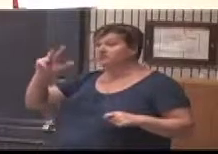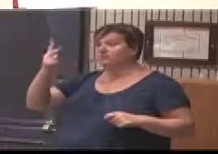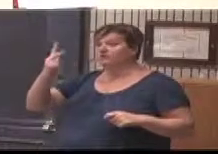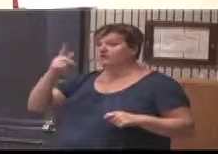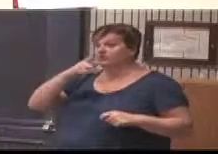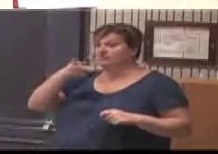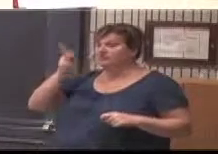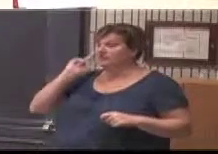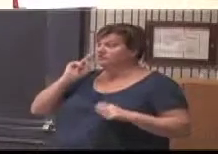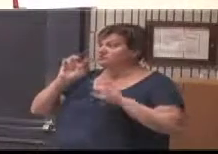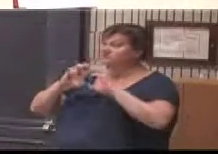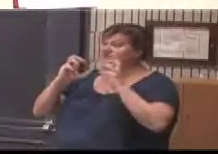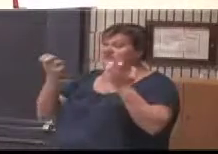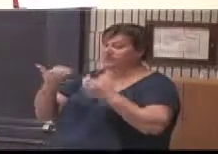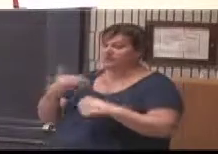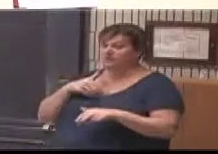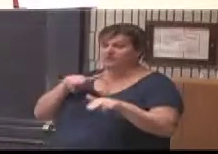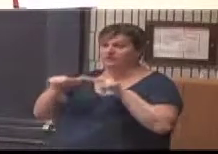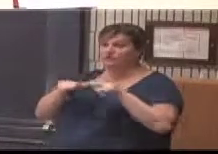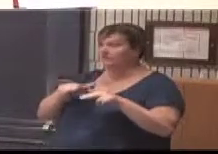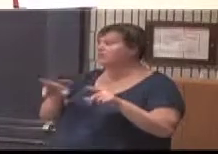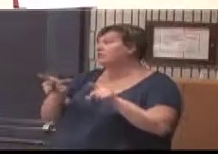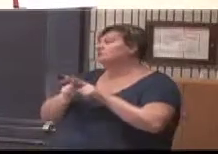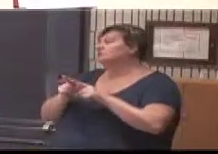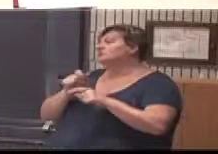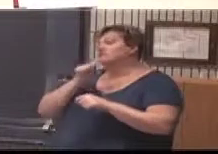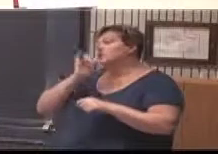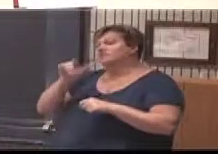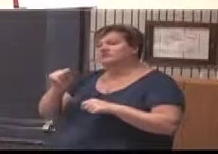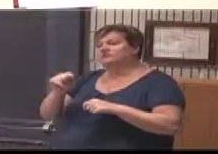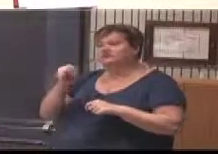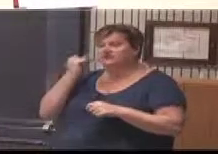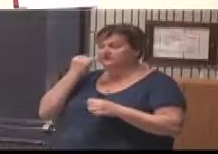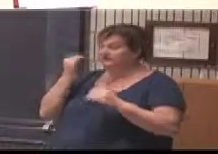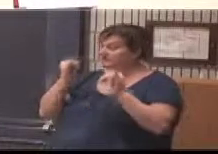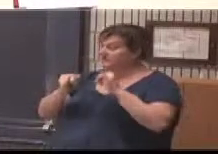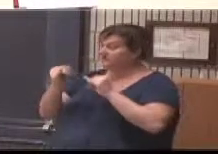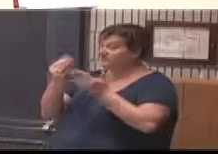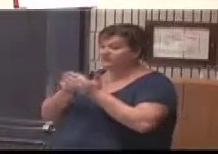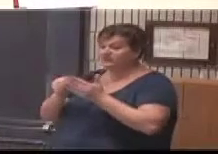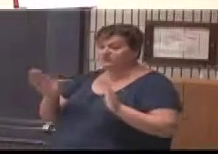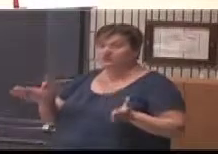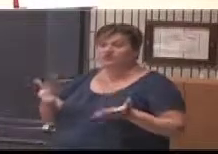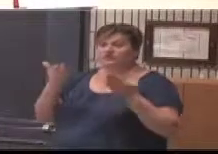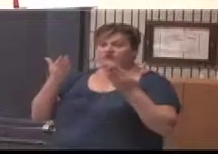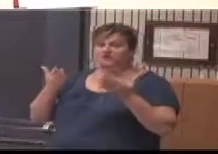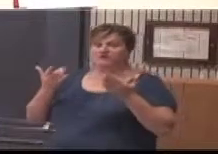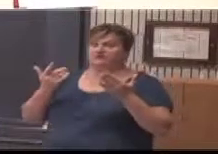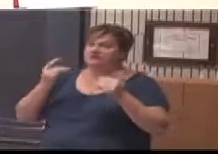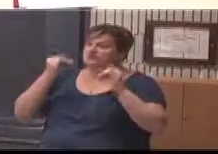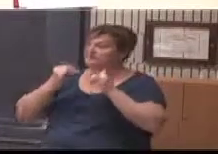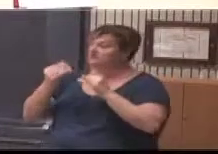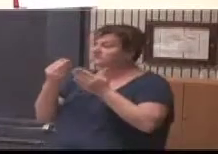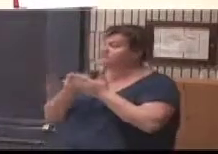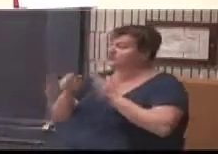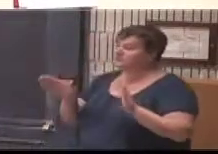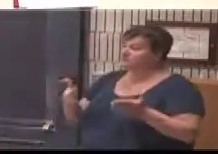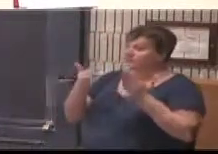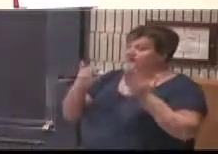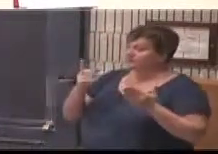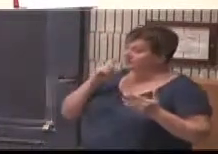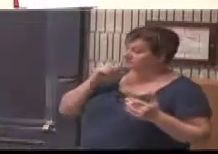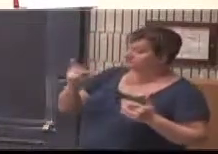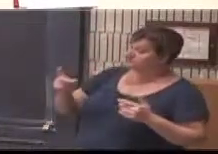Gillette Stadium, we have a walk. We also love it when people suggest individual fundraising. Sometimes the individual fundraiser goes to a